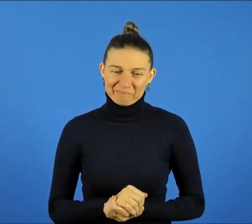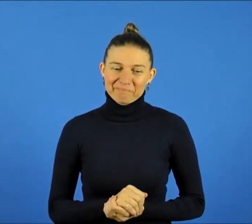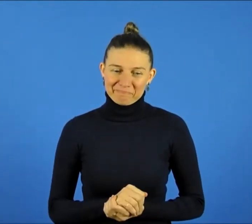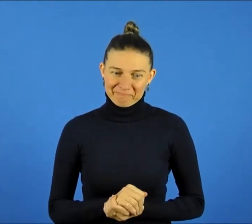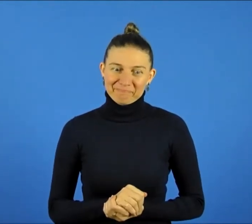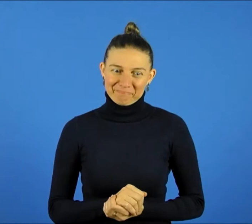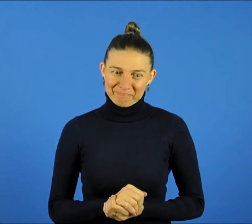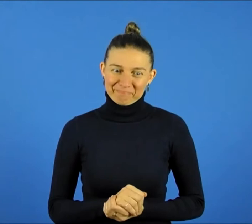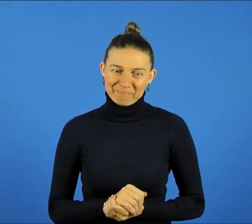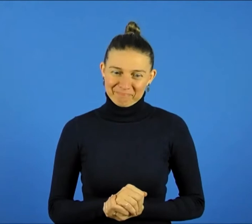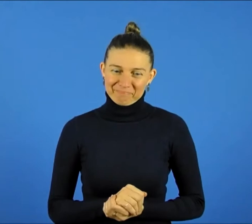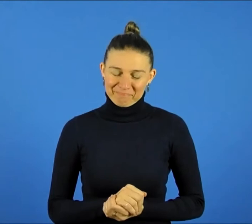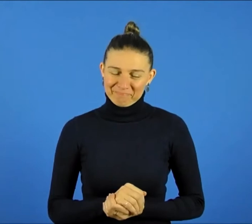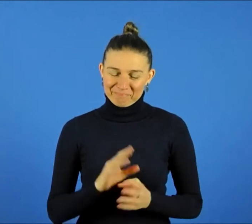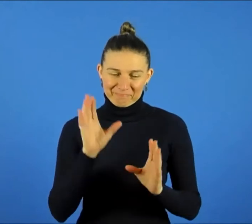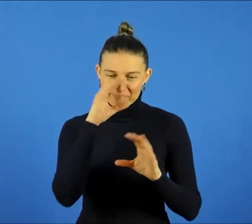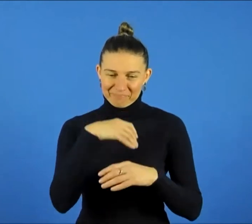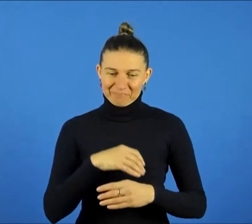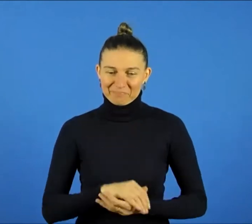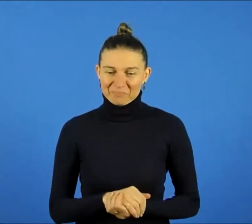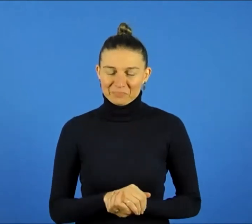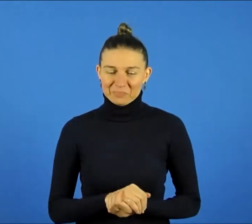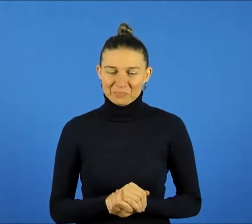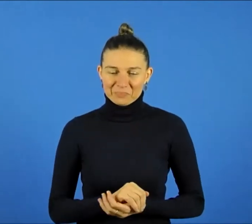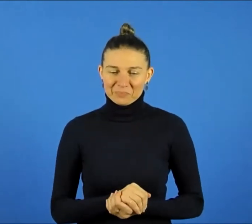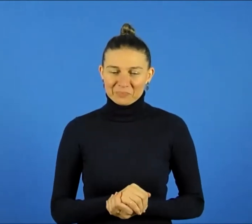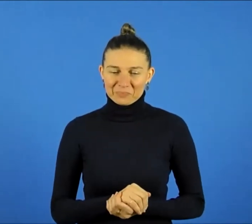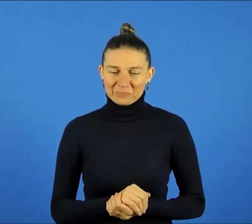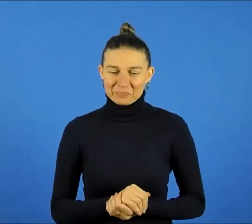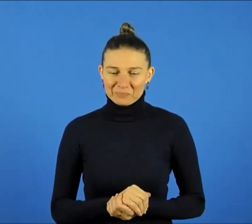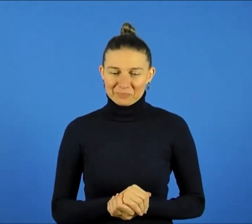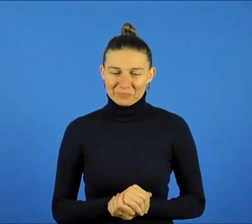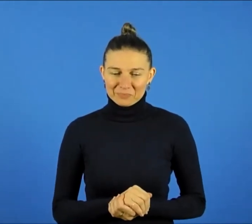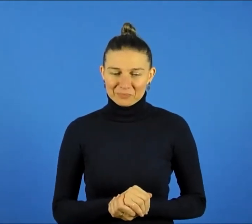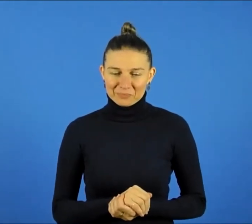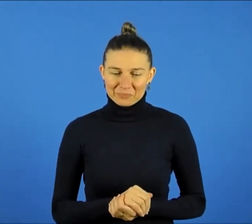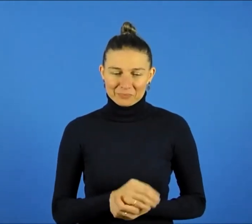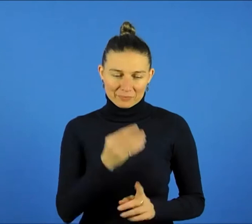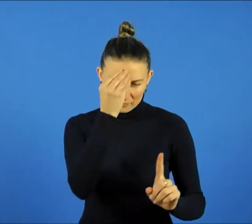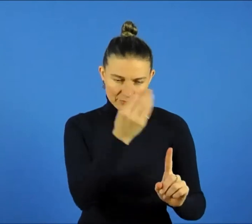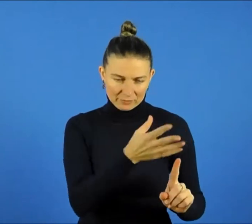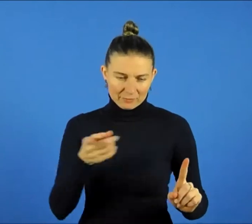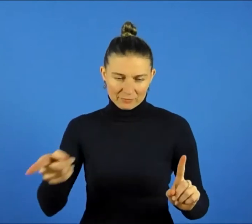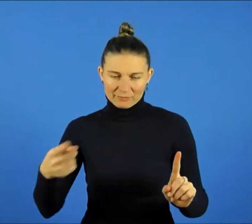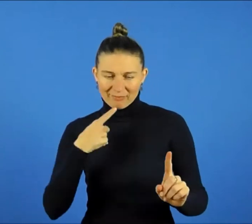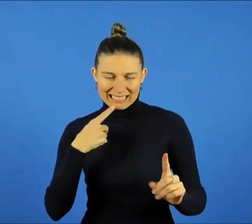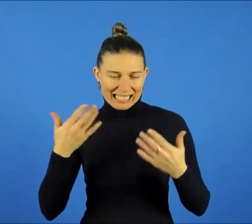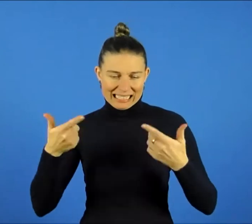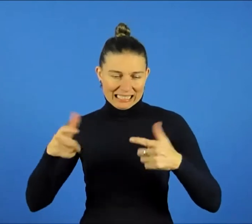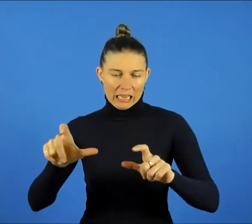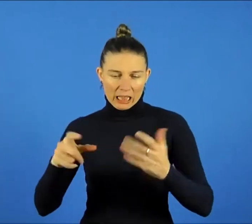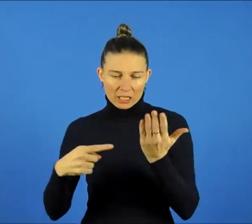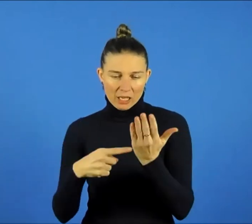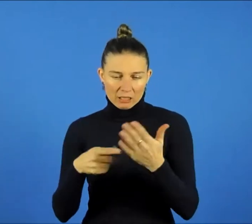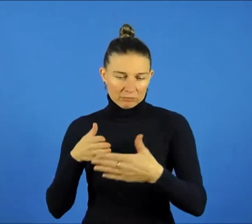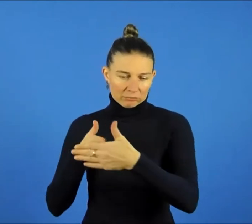No, it's saying to stay tuned. We're experiencing some difficulties. Okay, thank you for your update. So